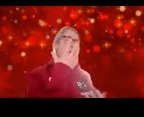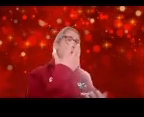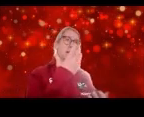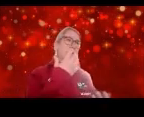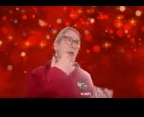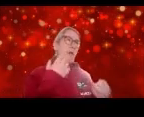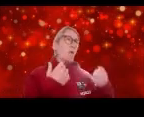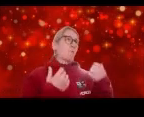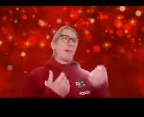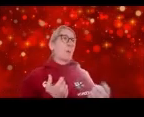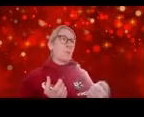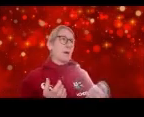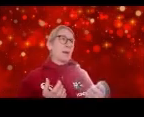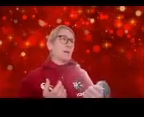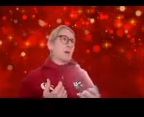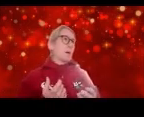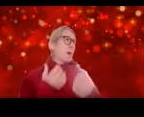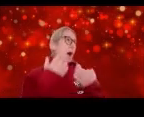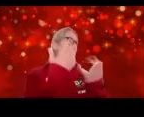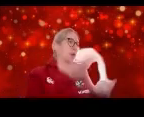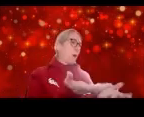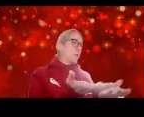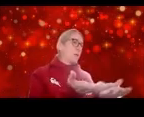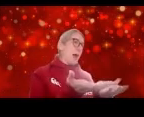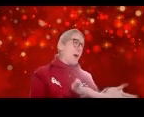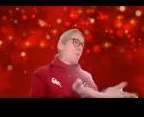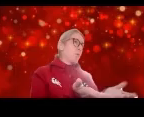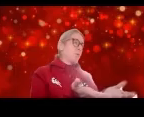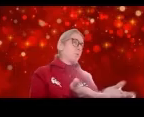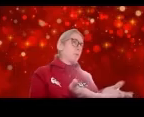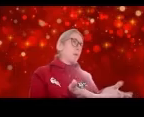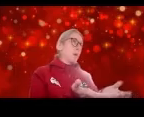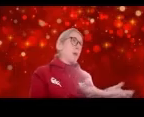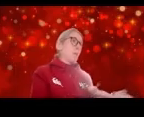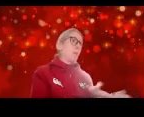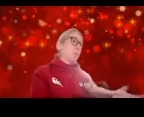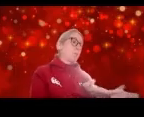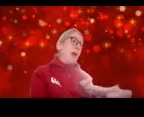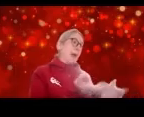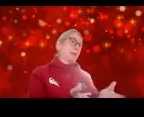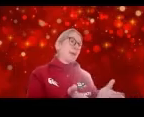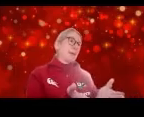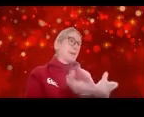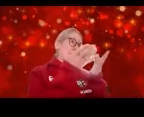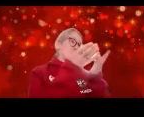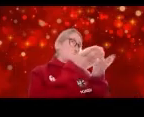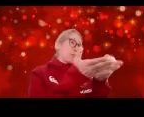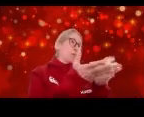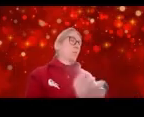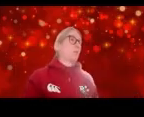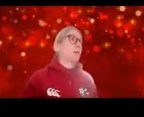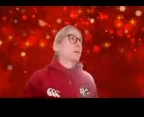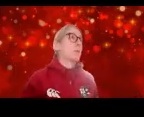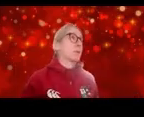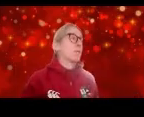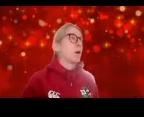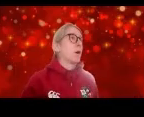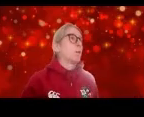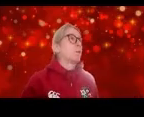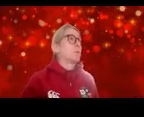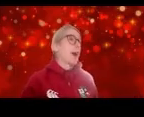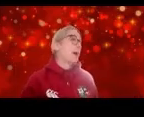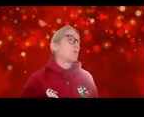log in by Face ID or fingerprint, but I just wonder how people access